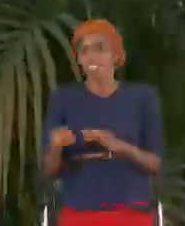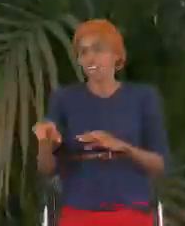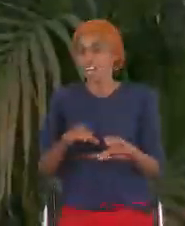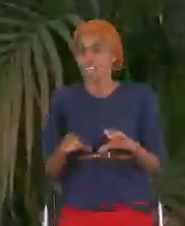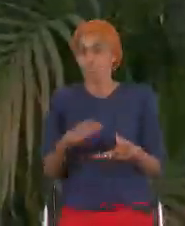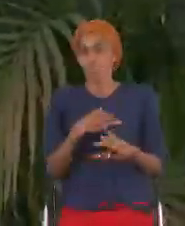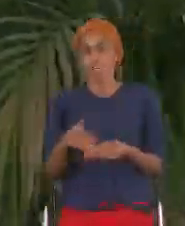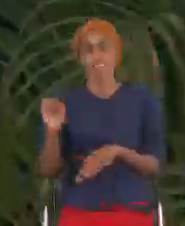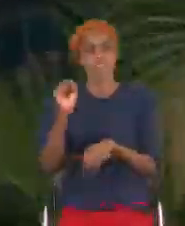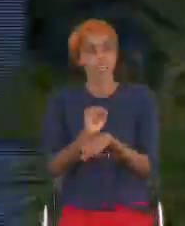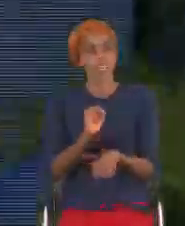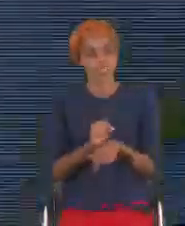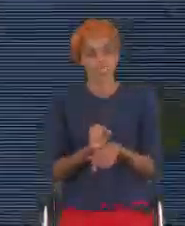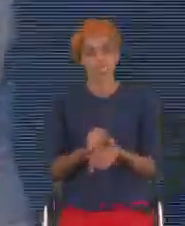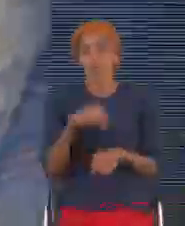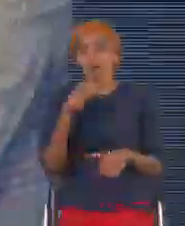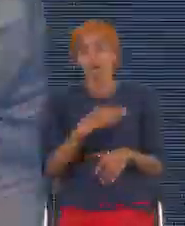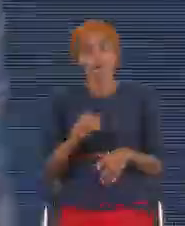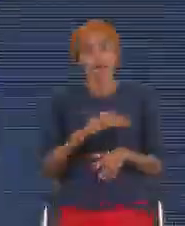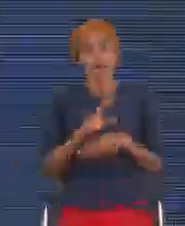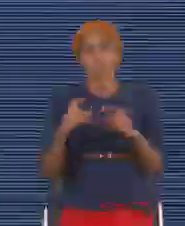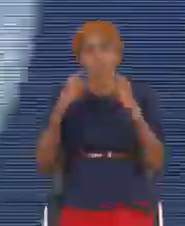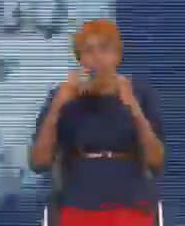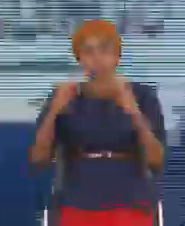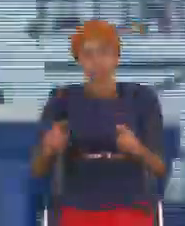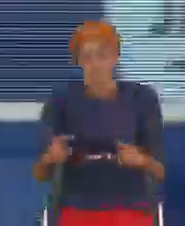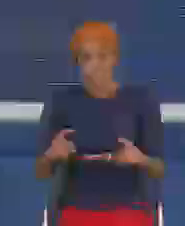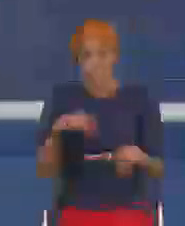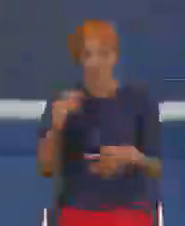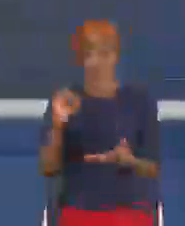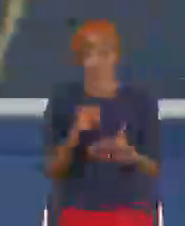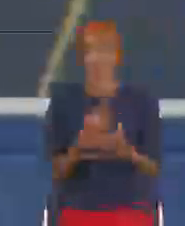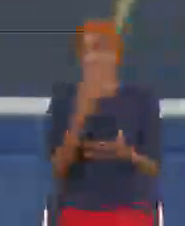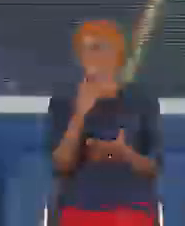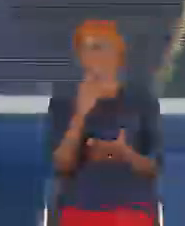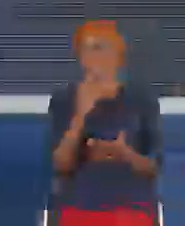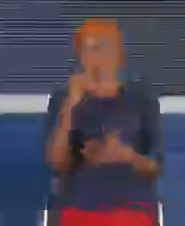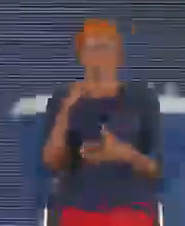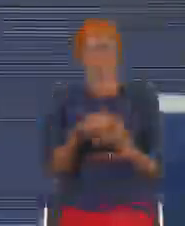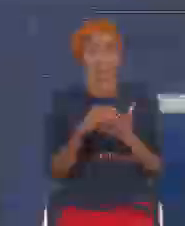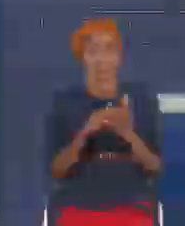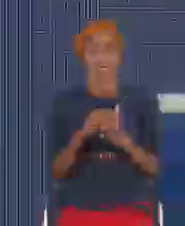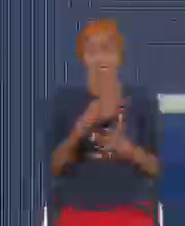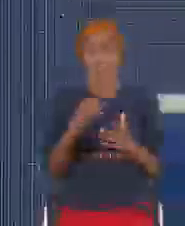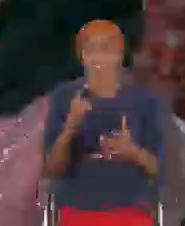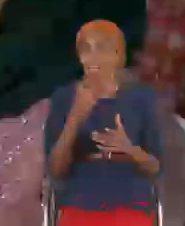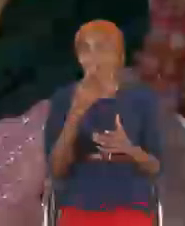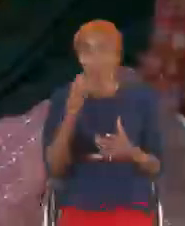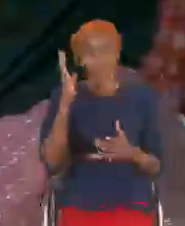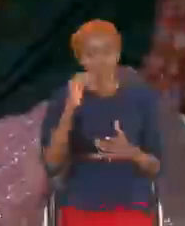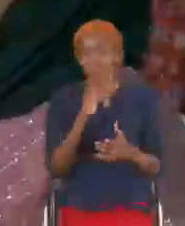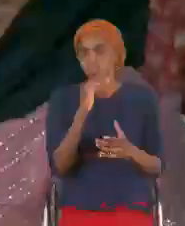the activities and the utterances of that tongue, and your tongue will not be proud